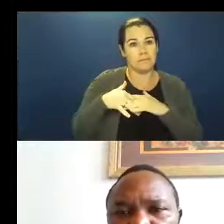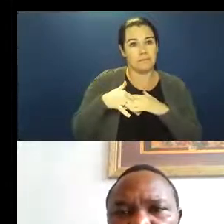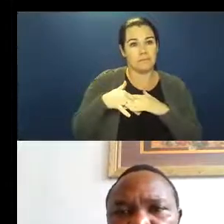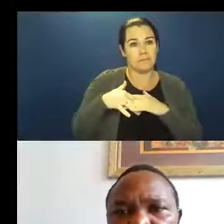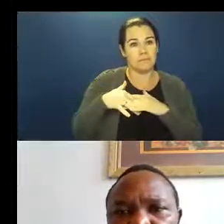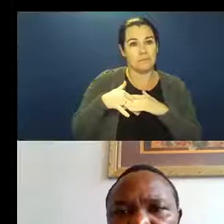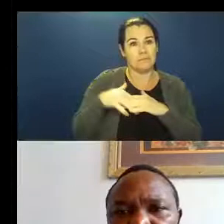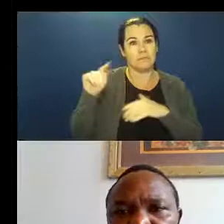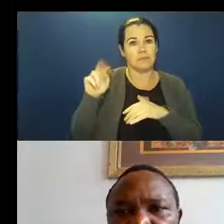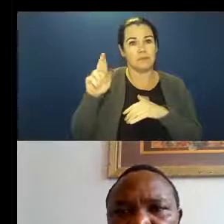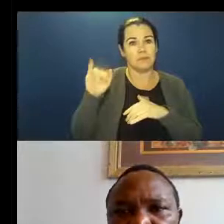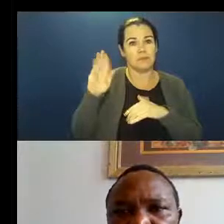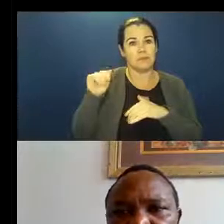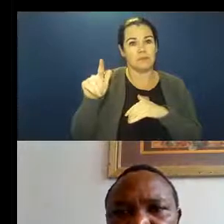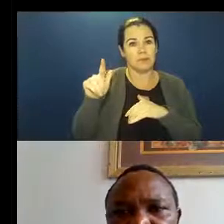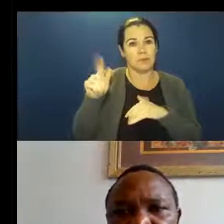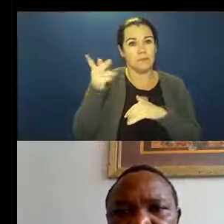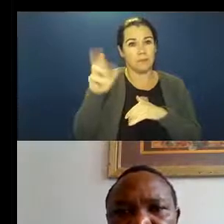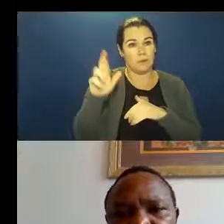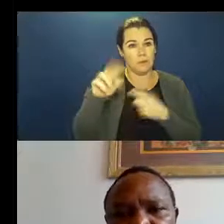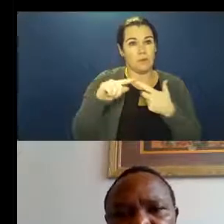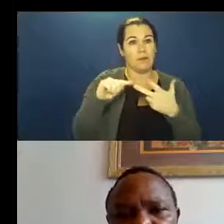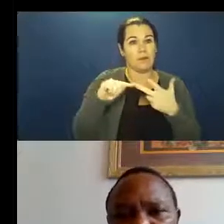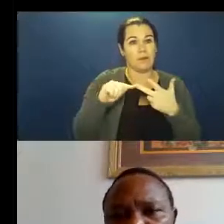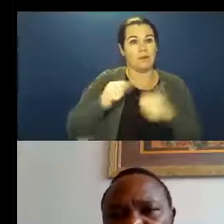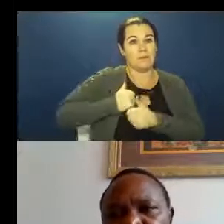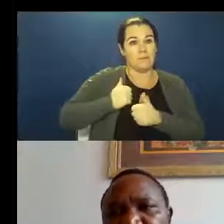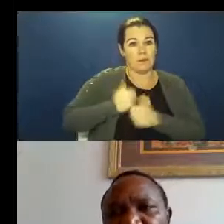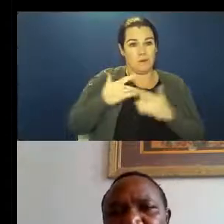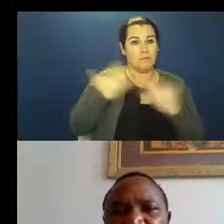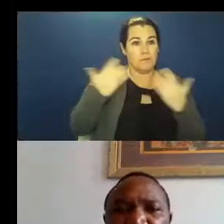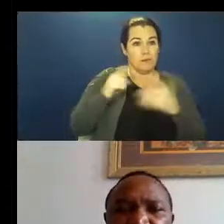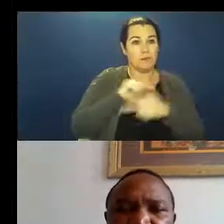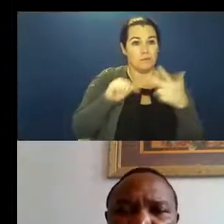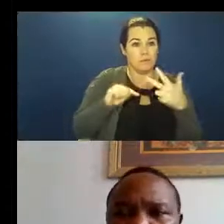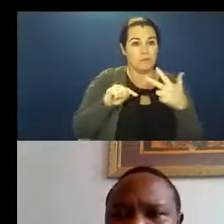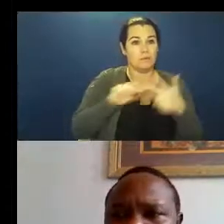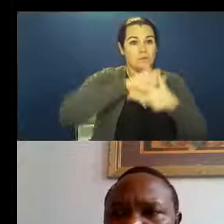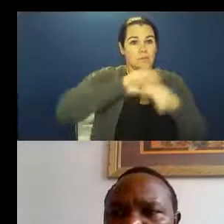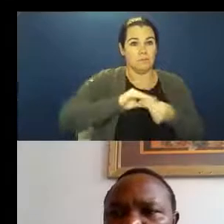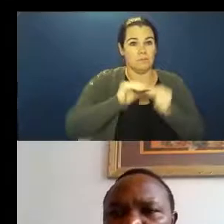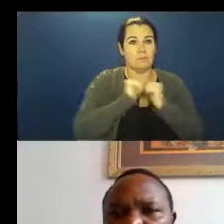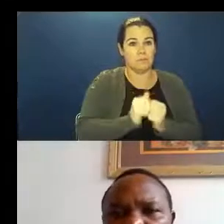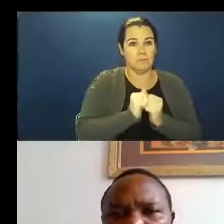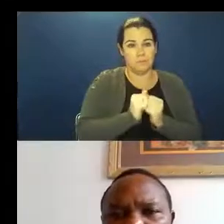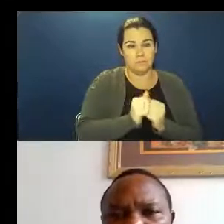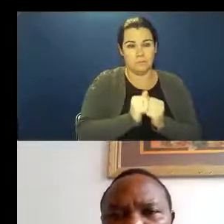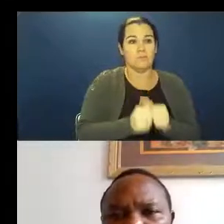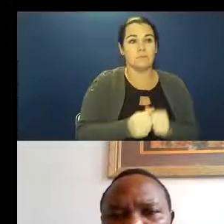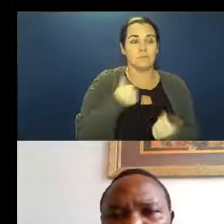tribal VR and Veteran Affairs project as well. They run tandem. We're looking at